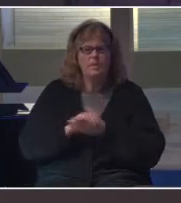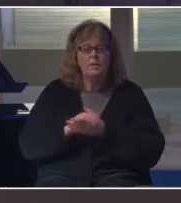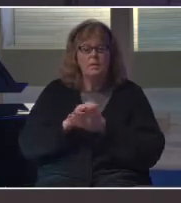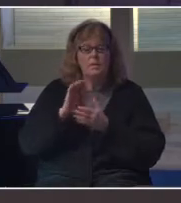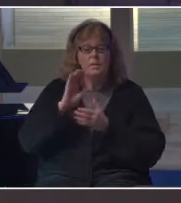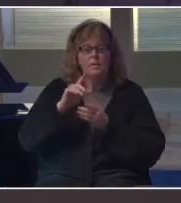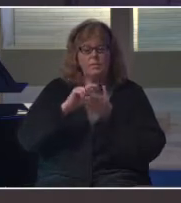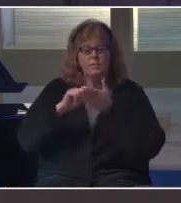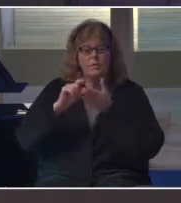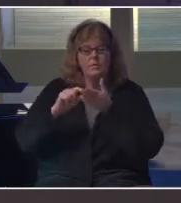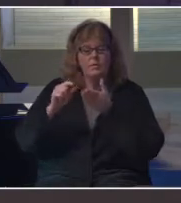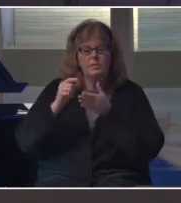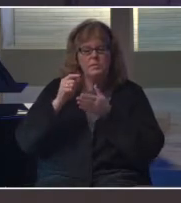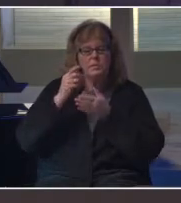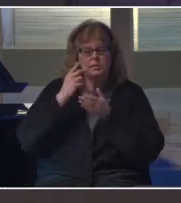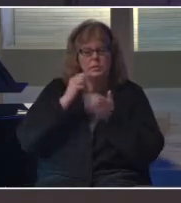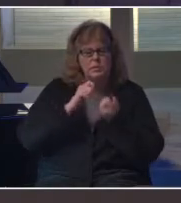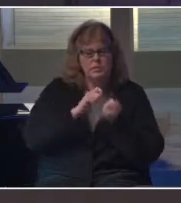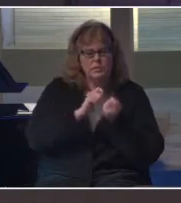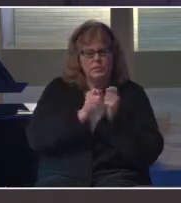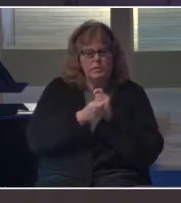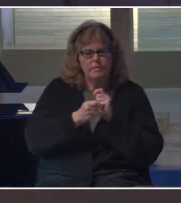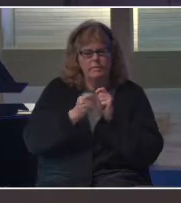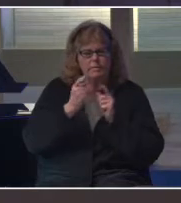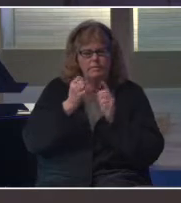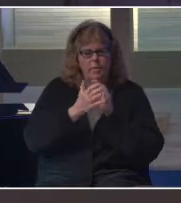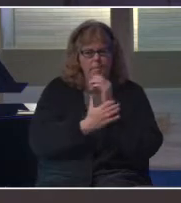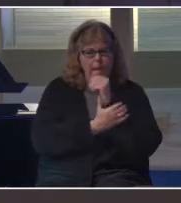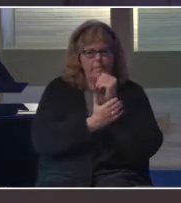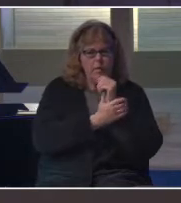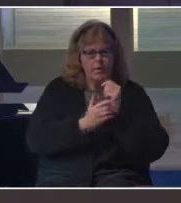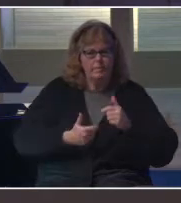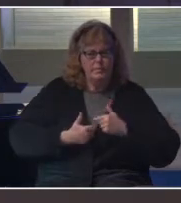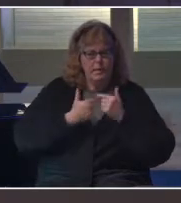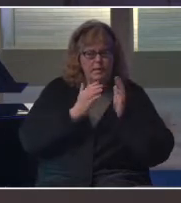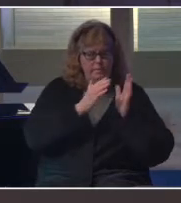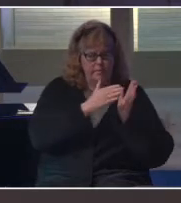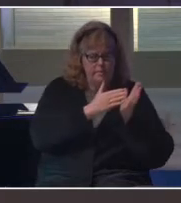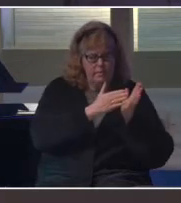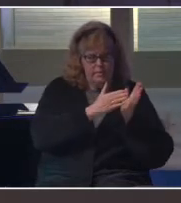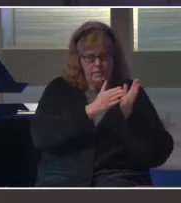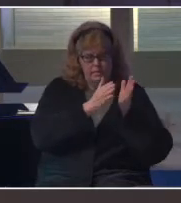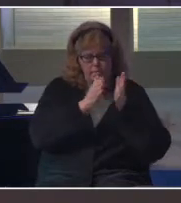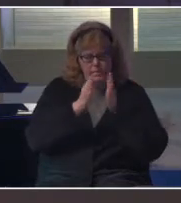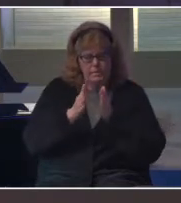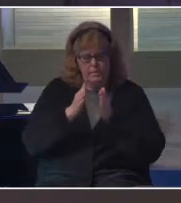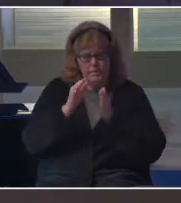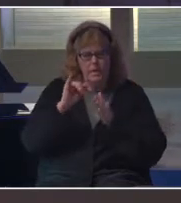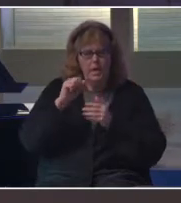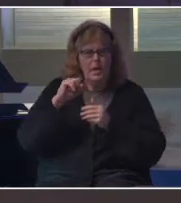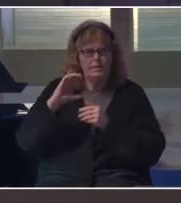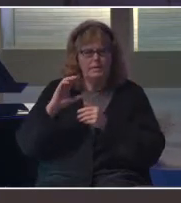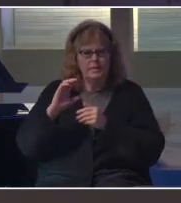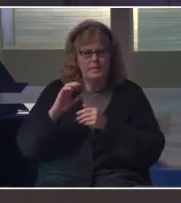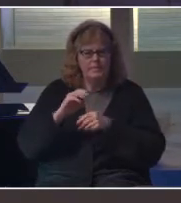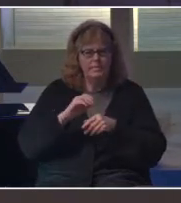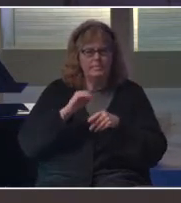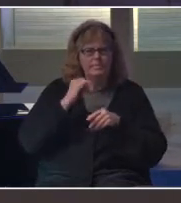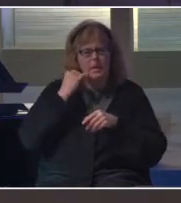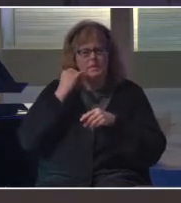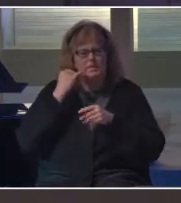these verses, we see the shift from Abraham's life to Isaac.